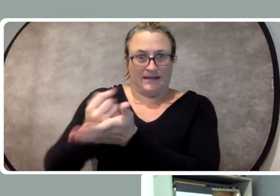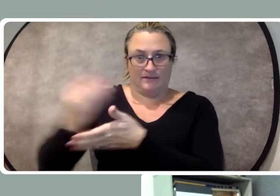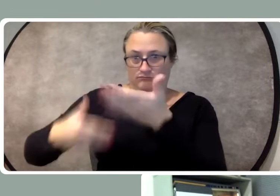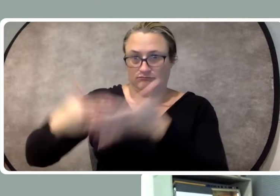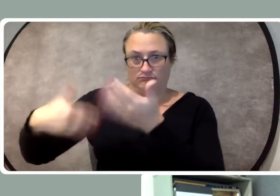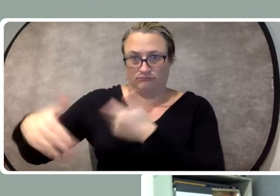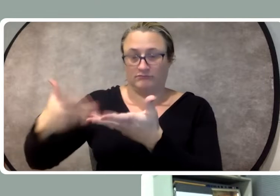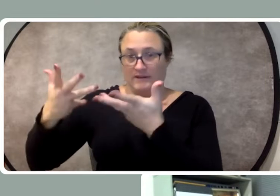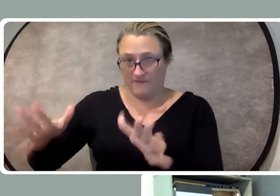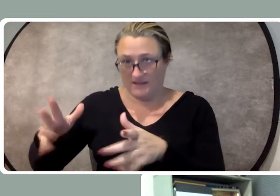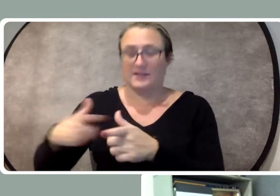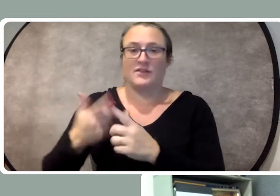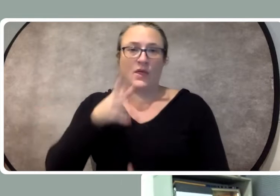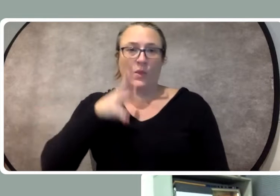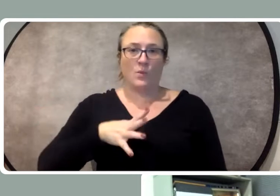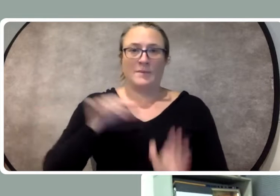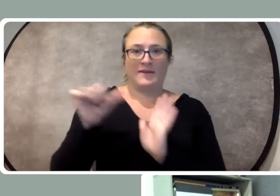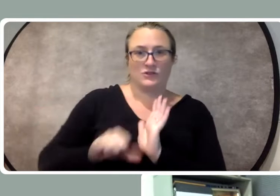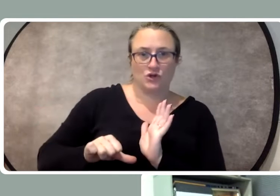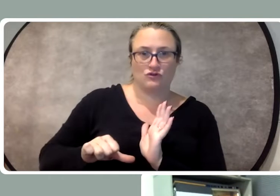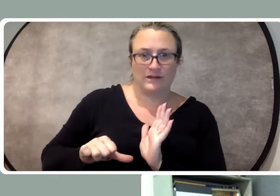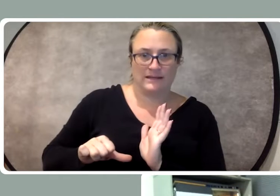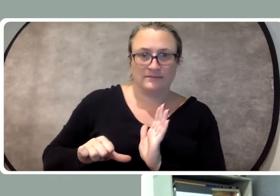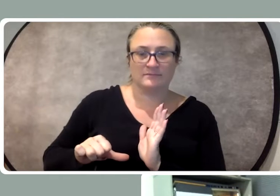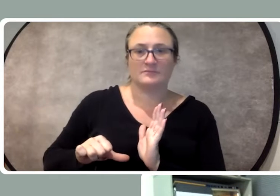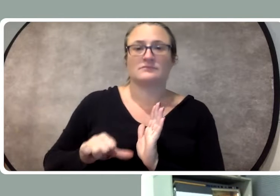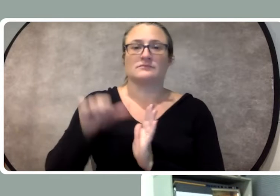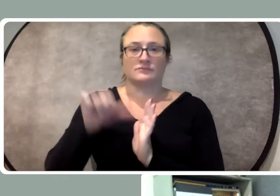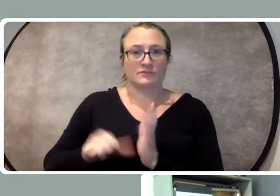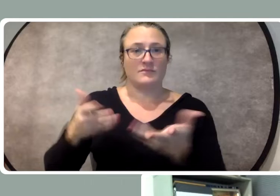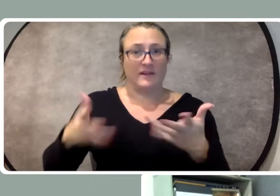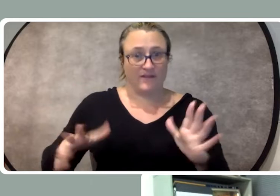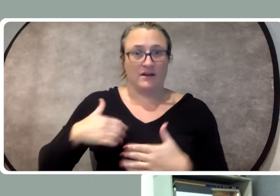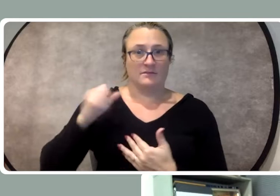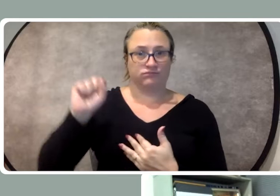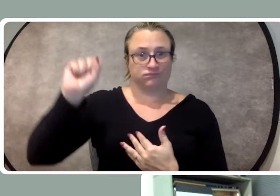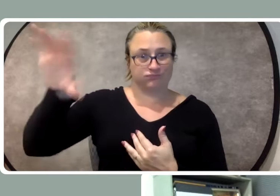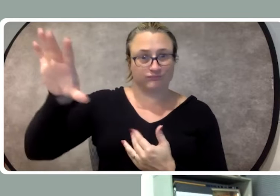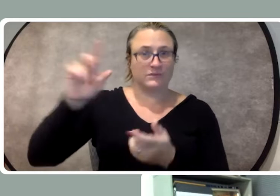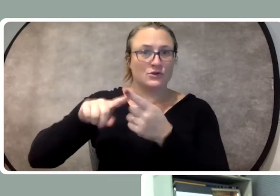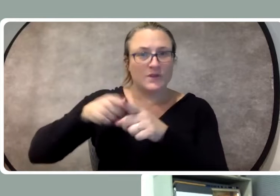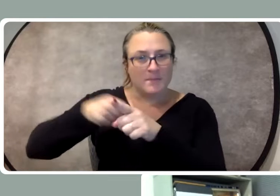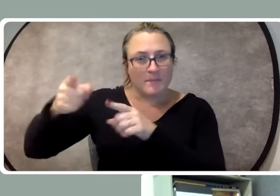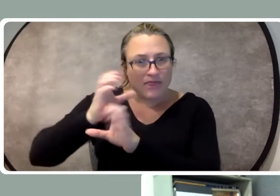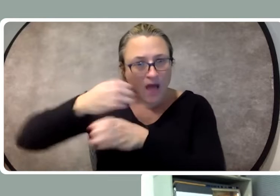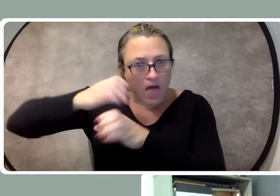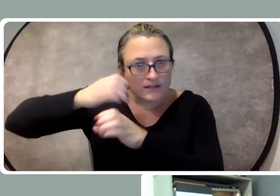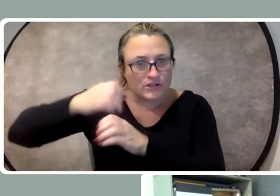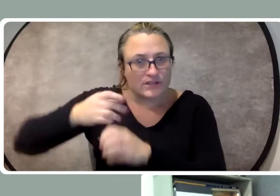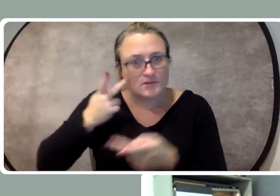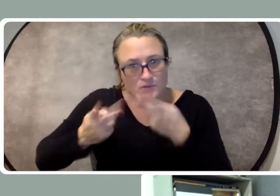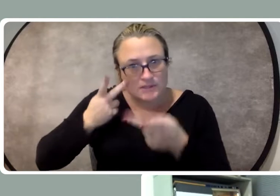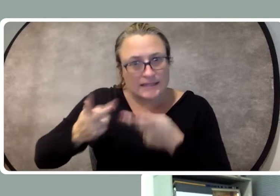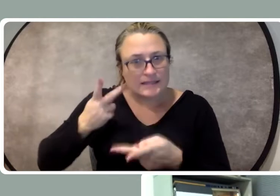go and have surgery. And after surgery, the specimen will be sent to the pathologist to look at it under the